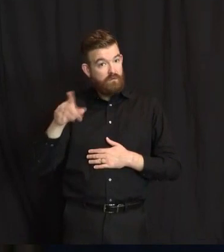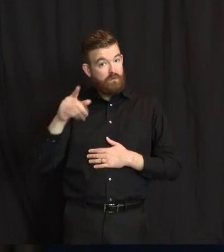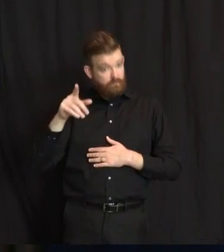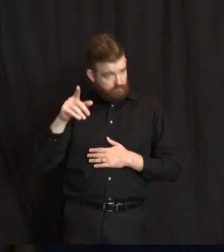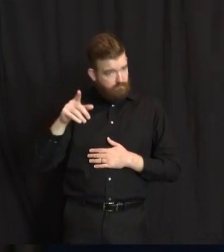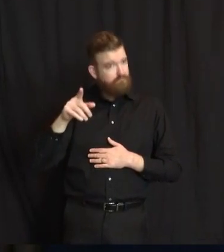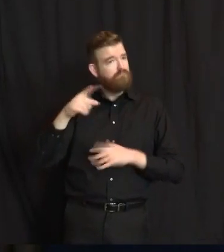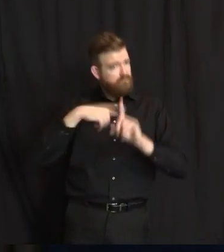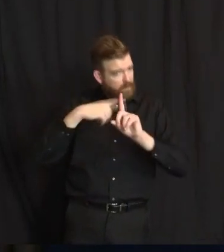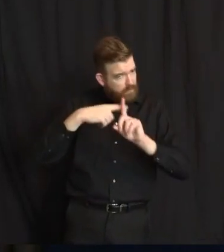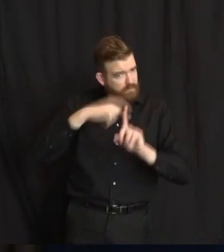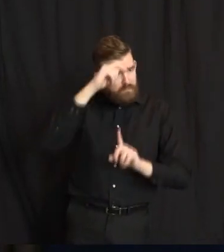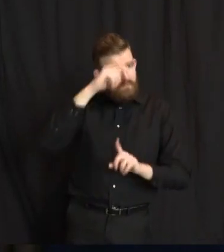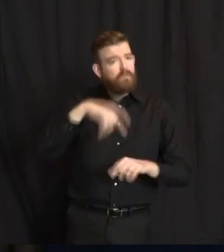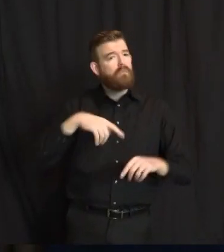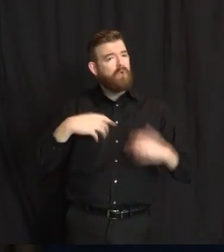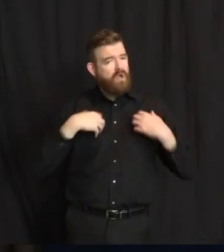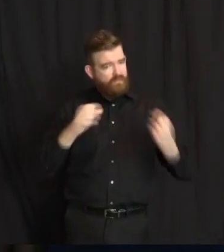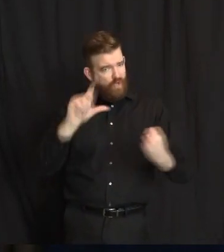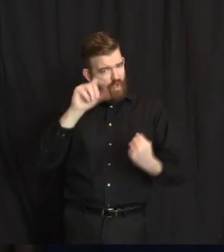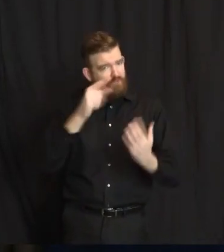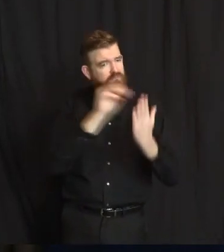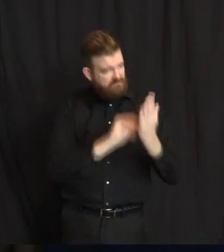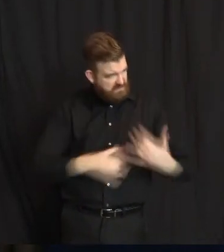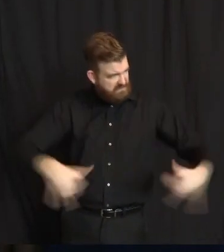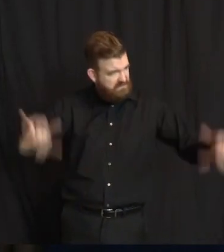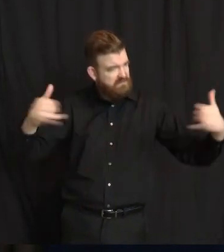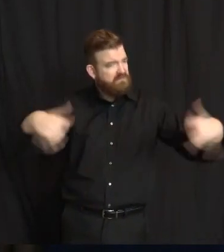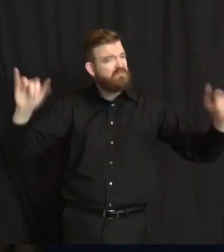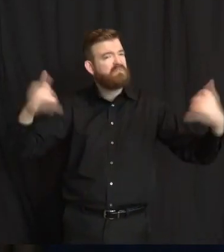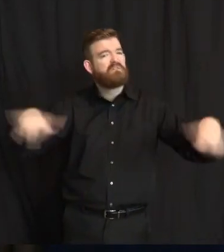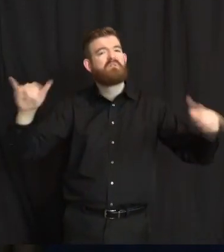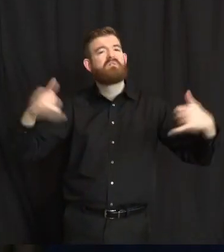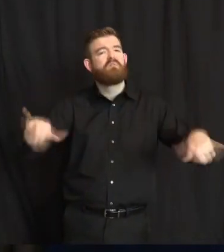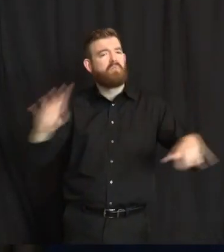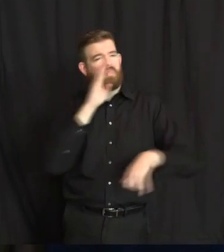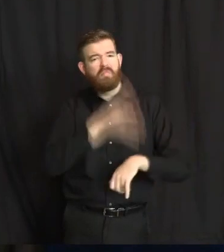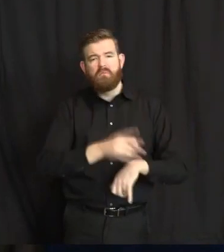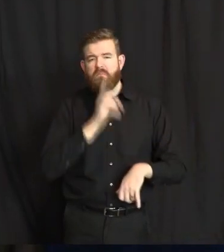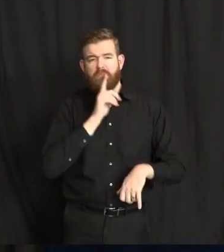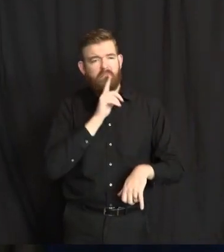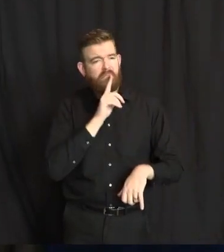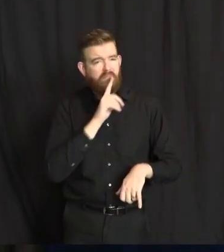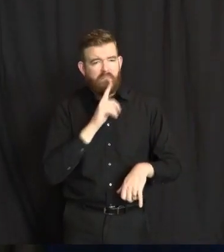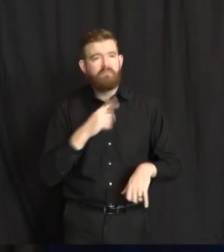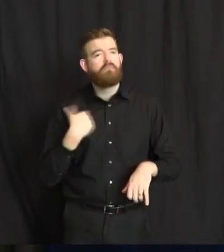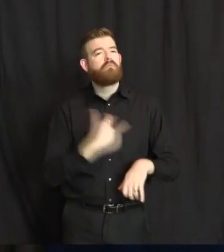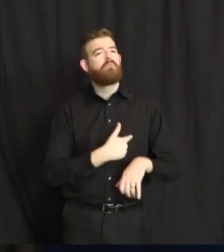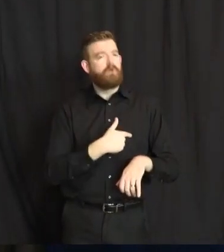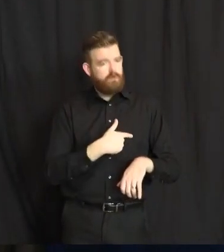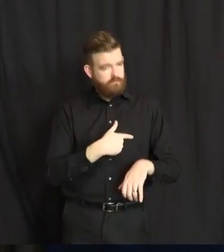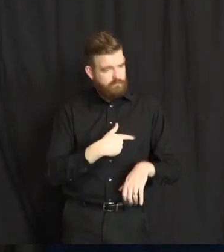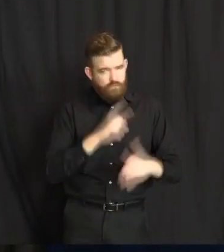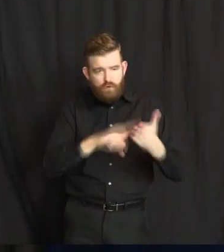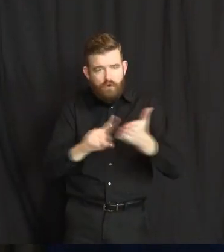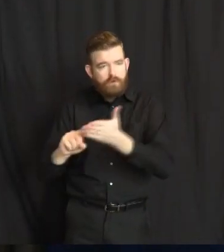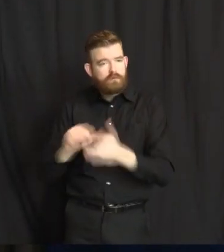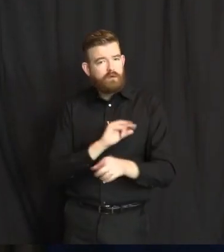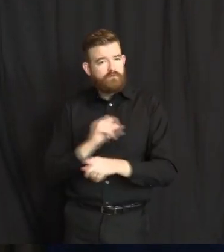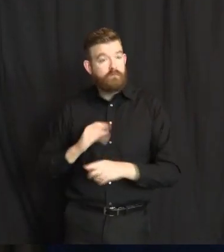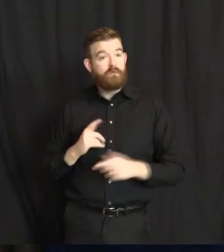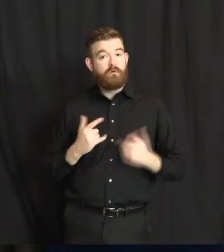implemented. So we have compliance checks by our staff. We had one today at 7 p.m. and everything